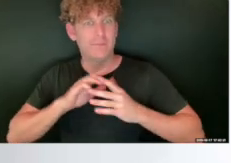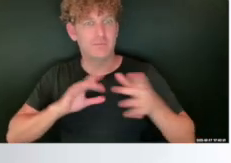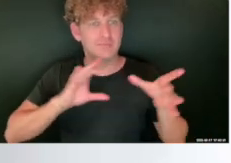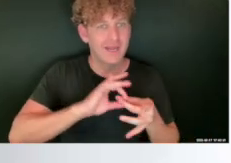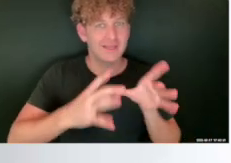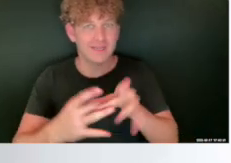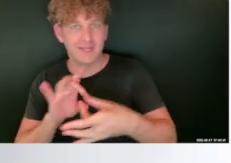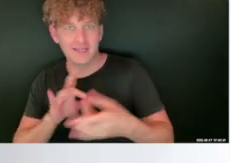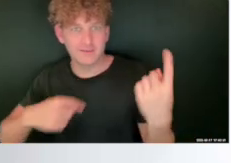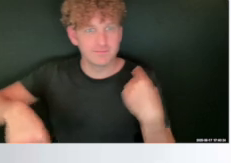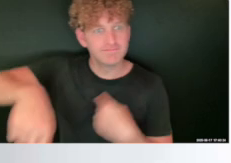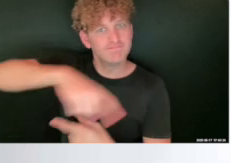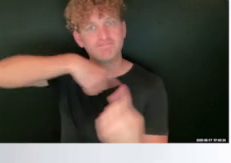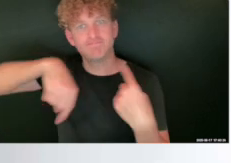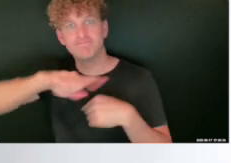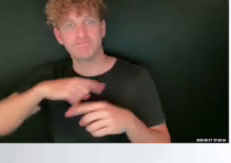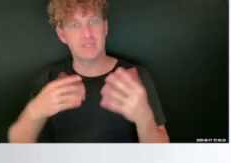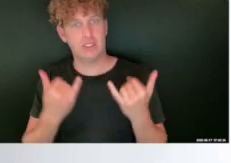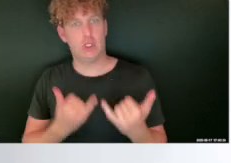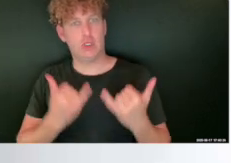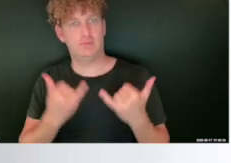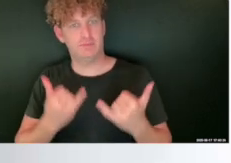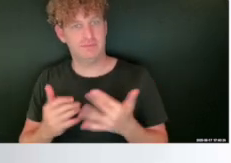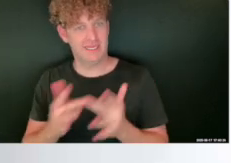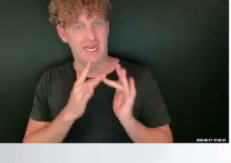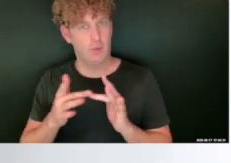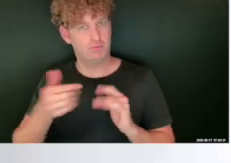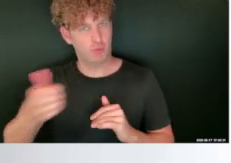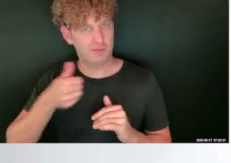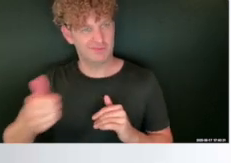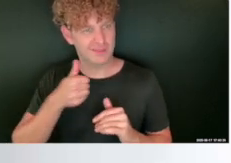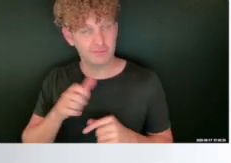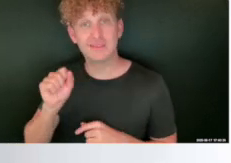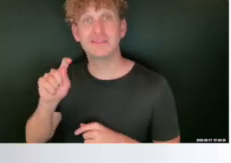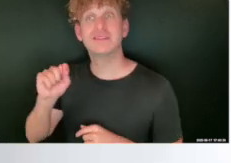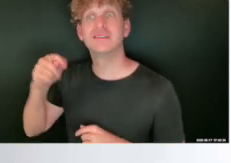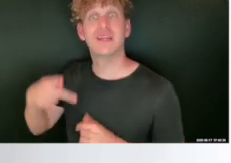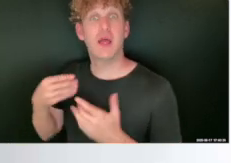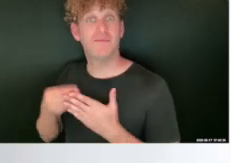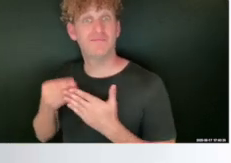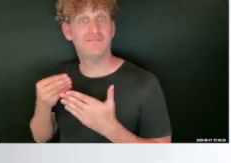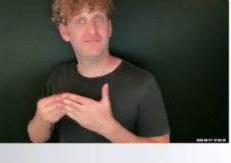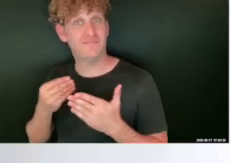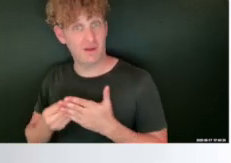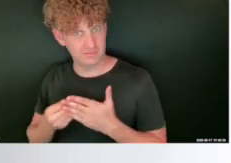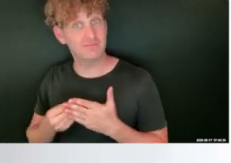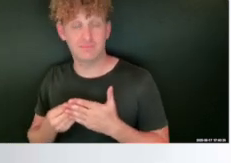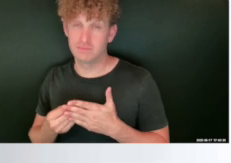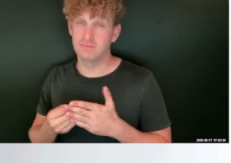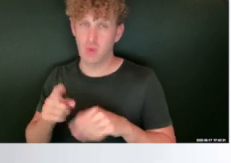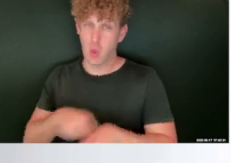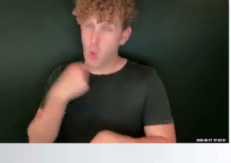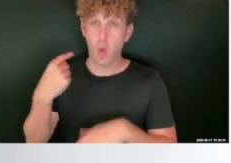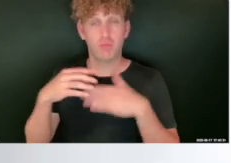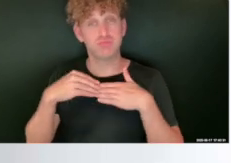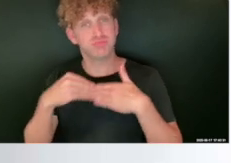located in low-income and disadvantaged communities across the state primarily within the core of